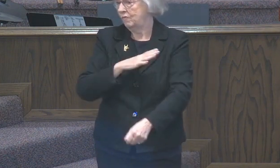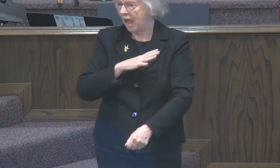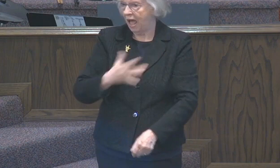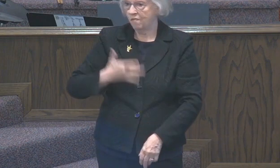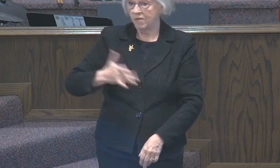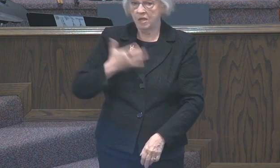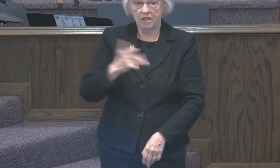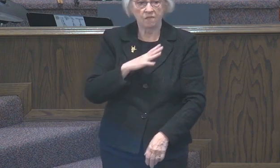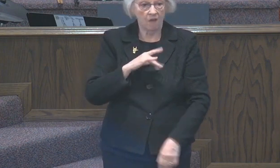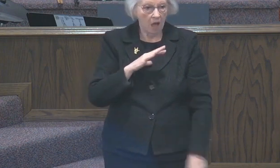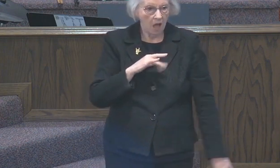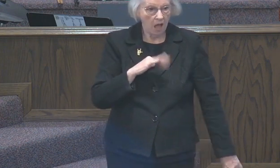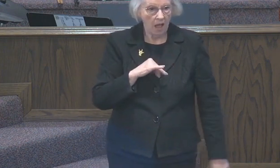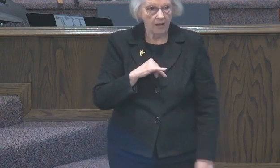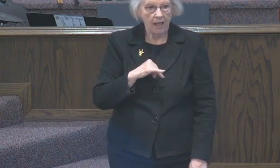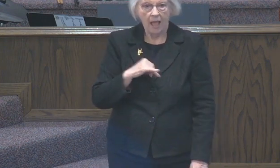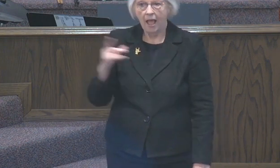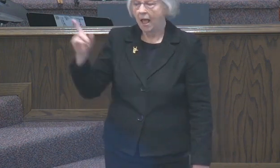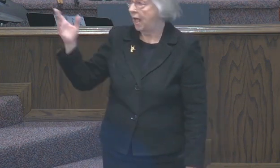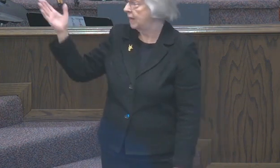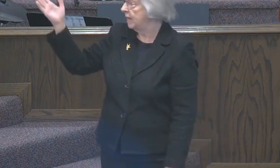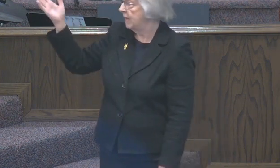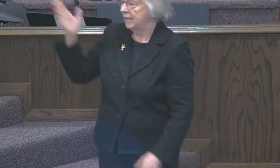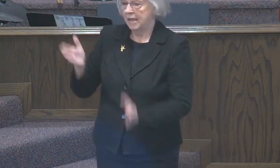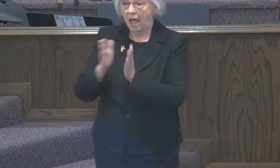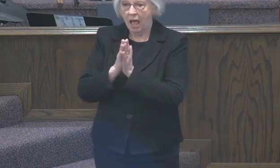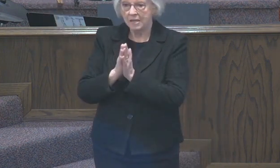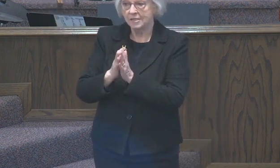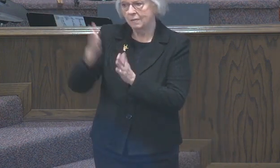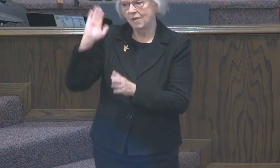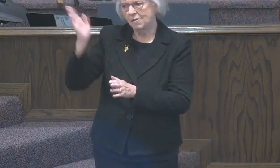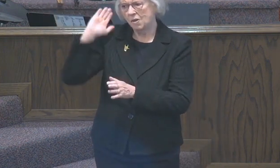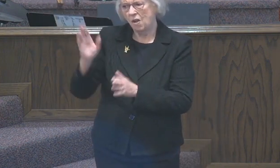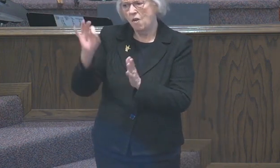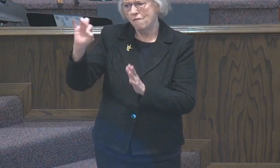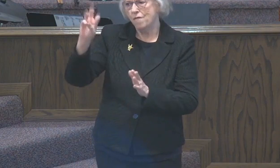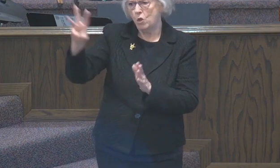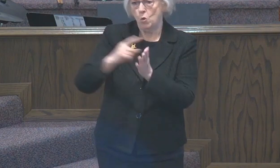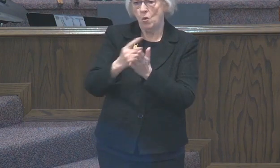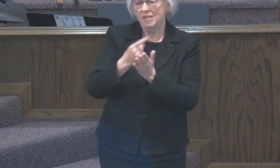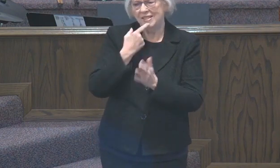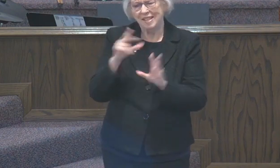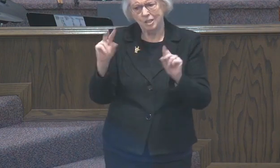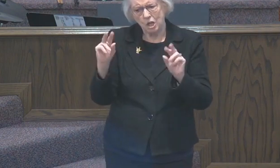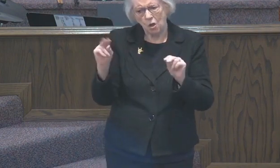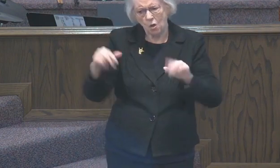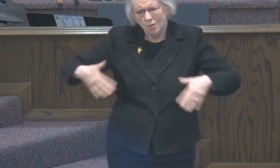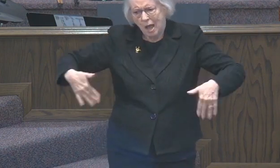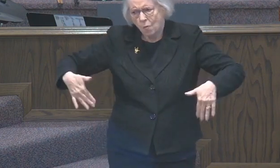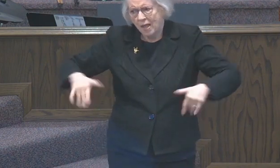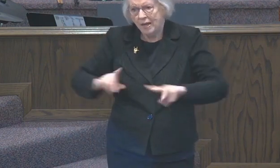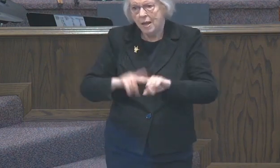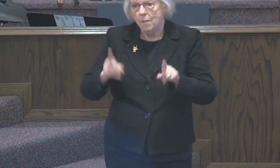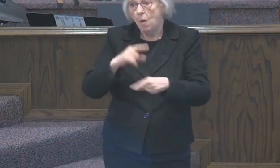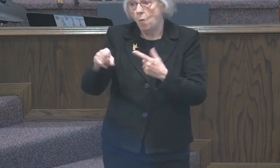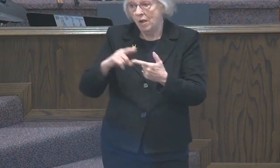so I asked him back early, and he wasn't ready yet, and so he is ready. I'm going to be out next week, so